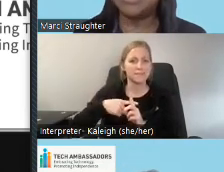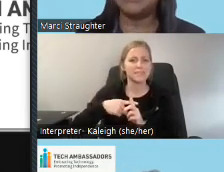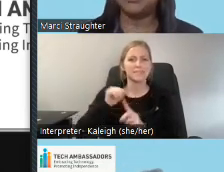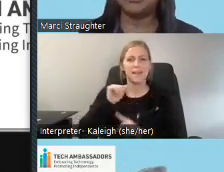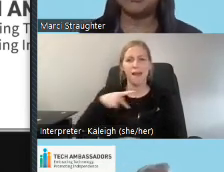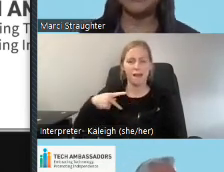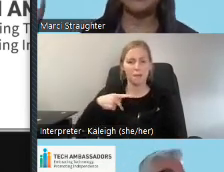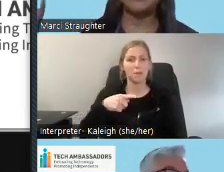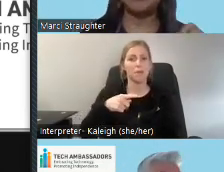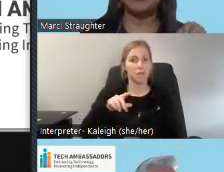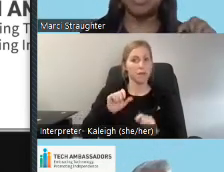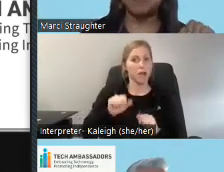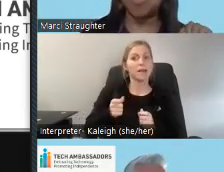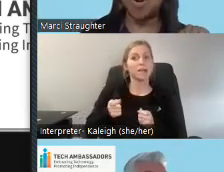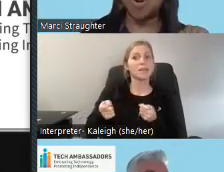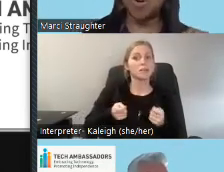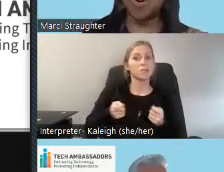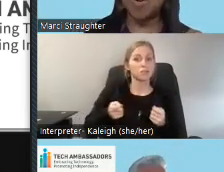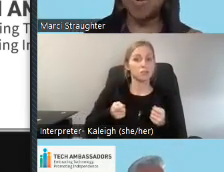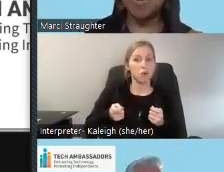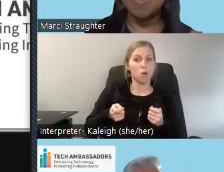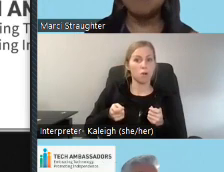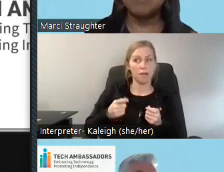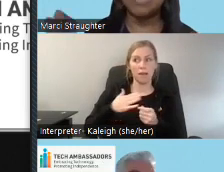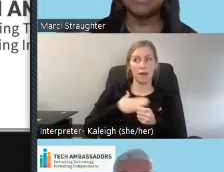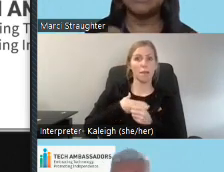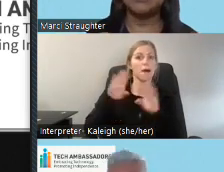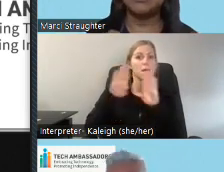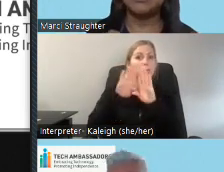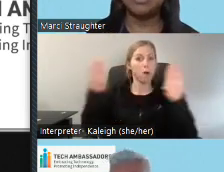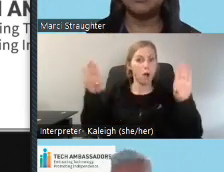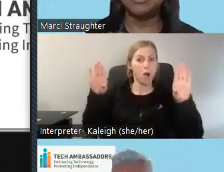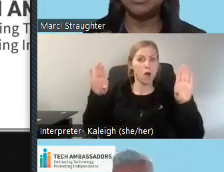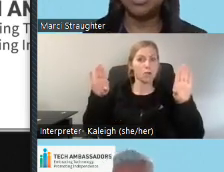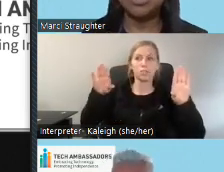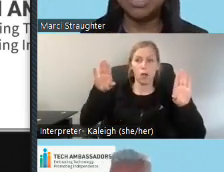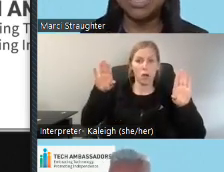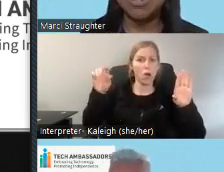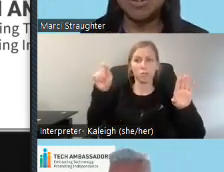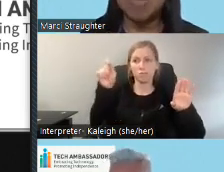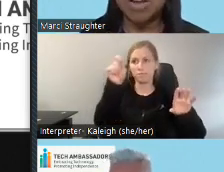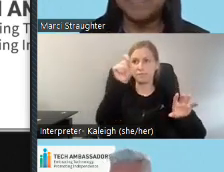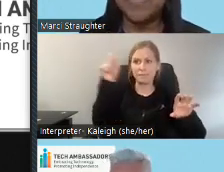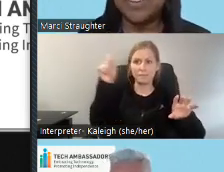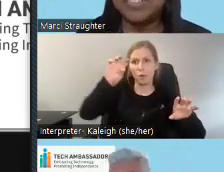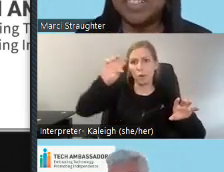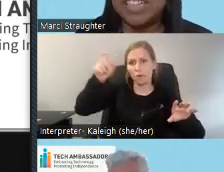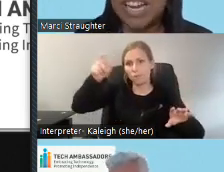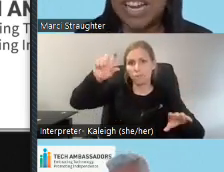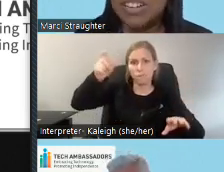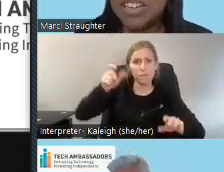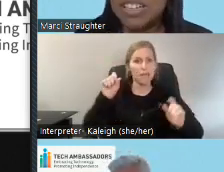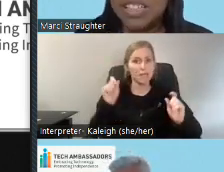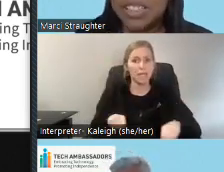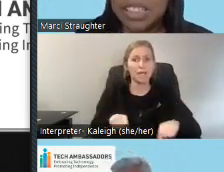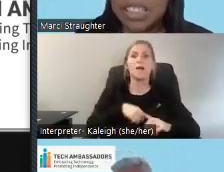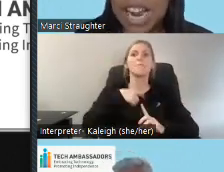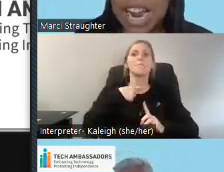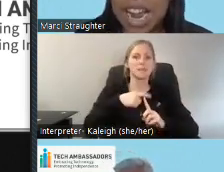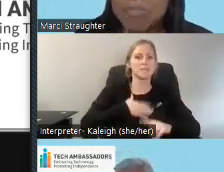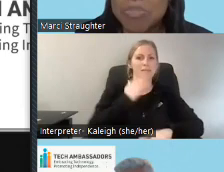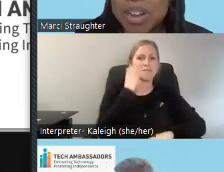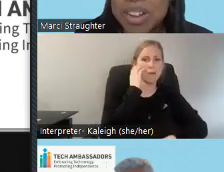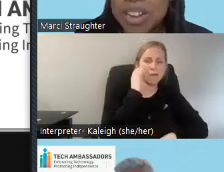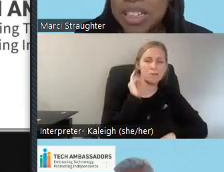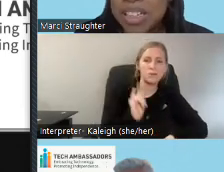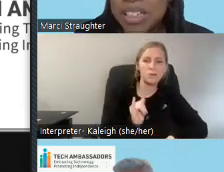can control it on my wall, but I can also control it on my phone. Now, there's an